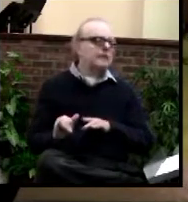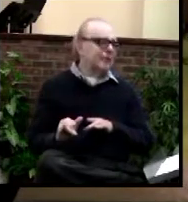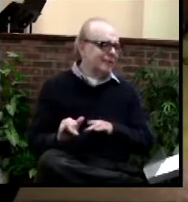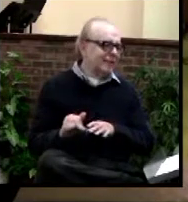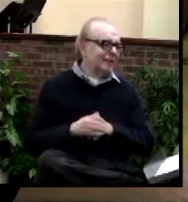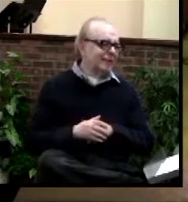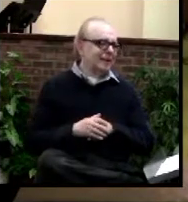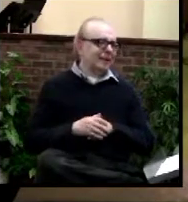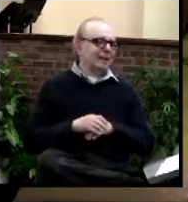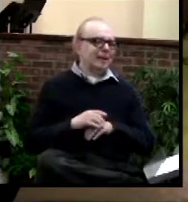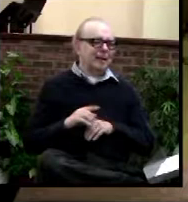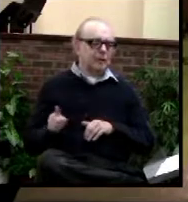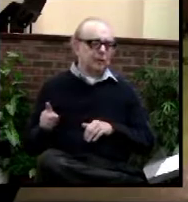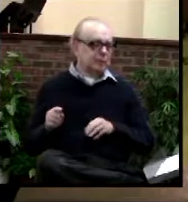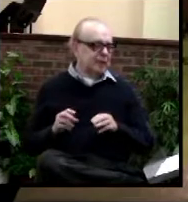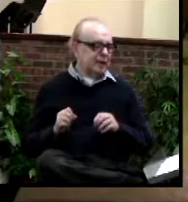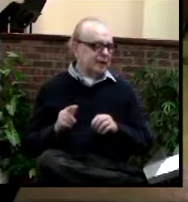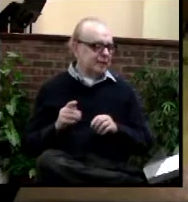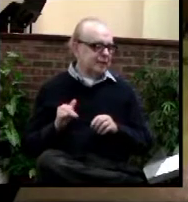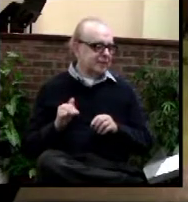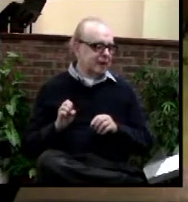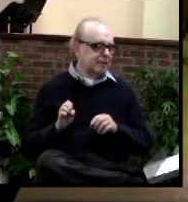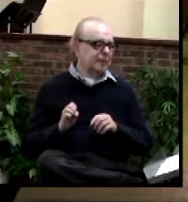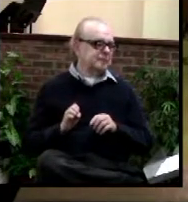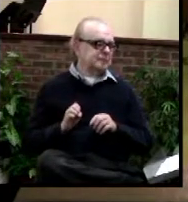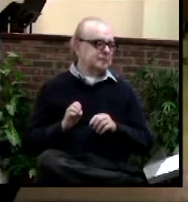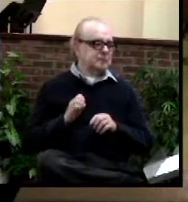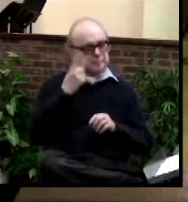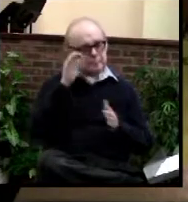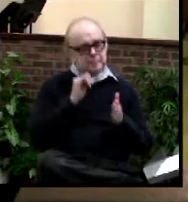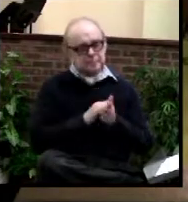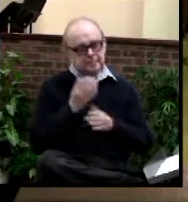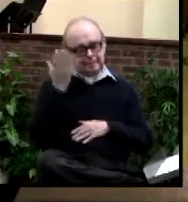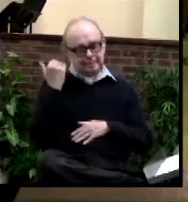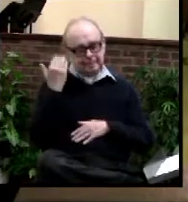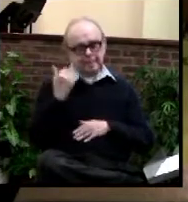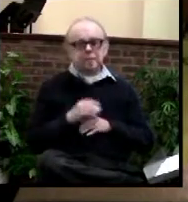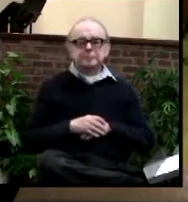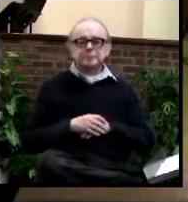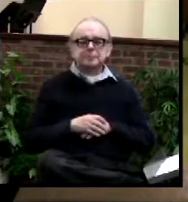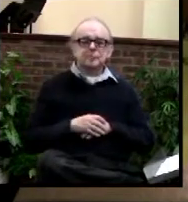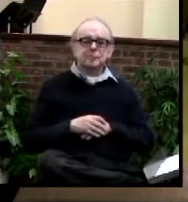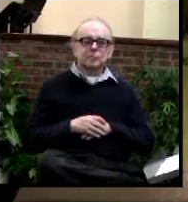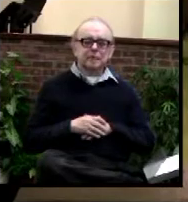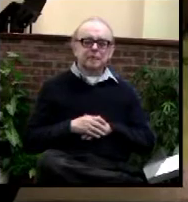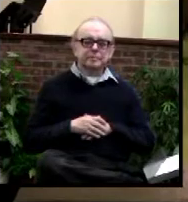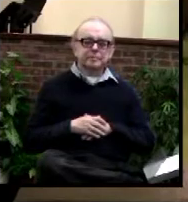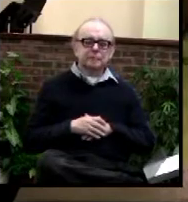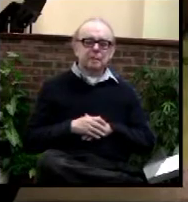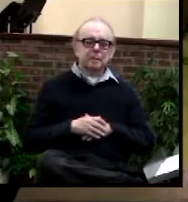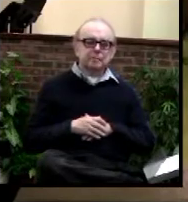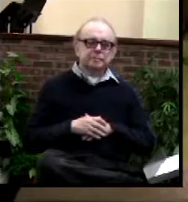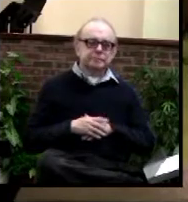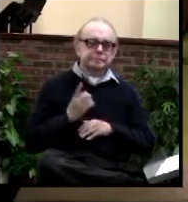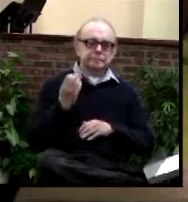Those are in style. And we didn't realize these things, okay? So, there's a lot of